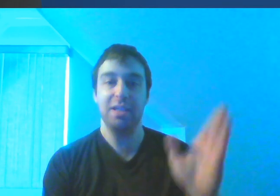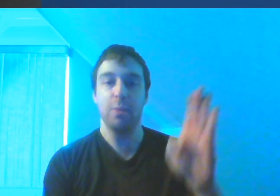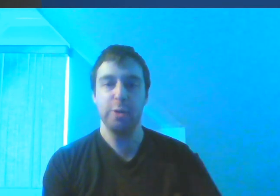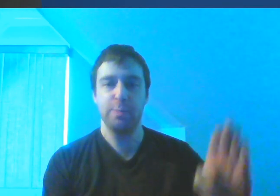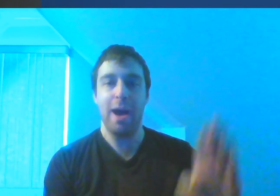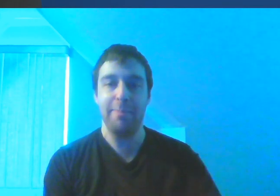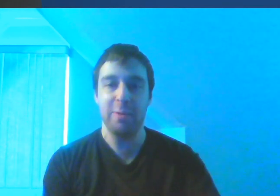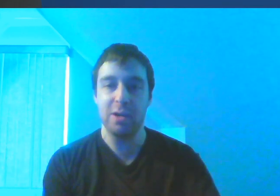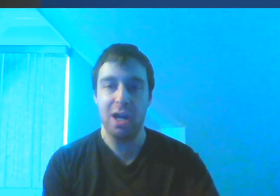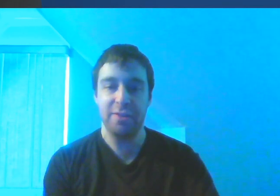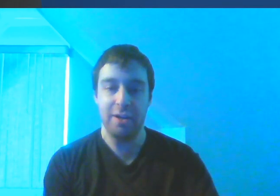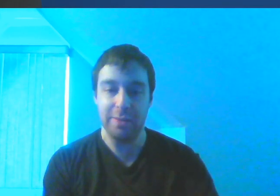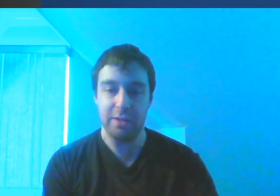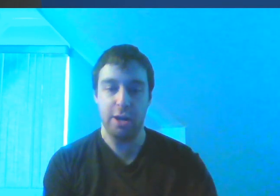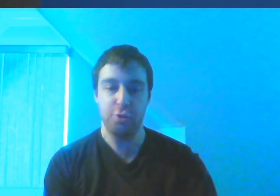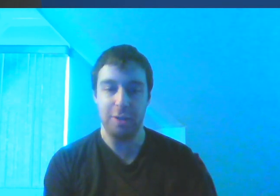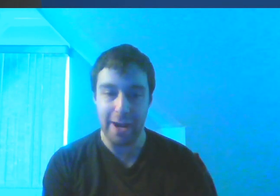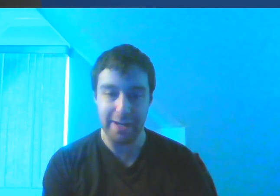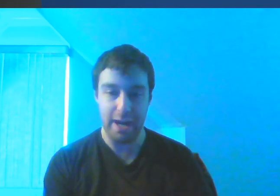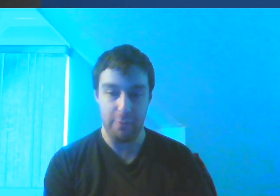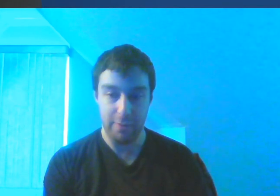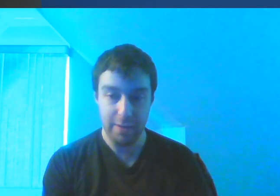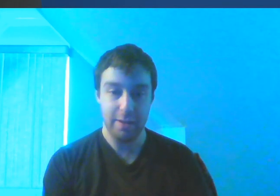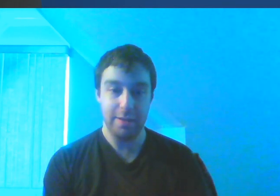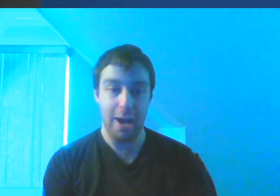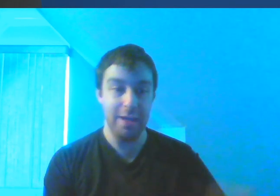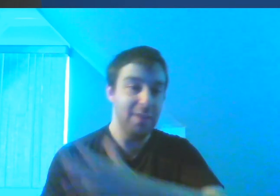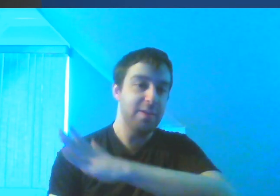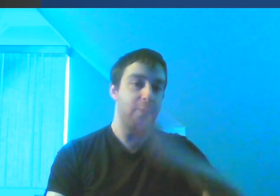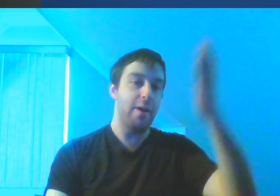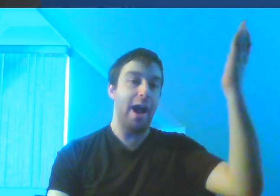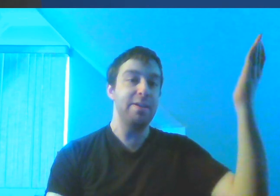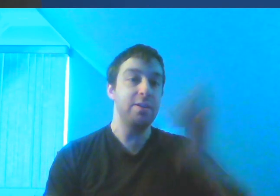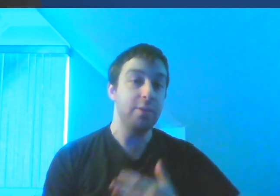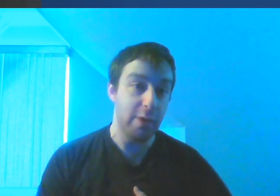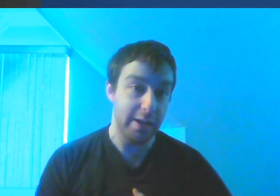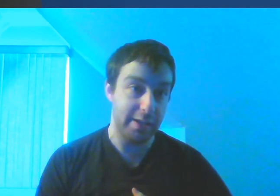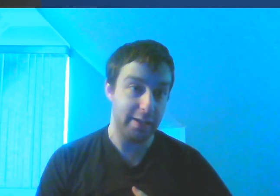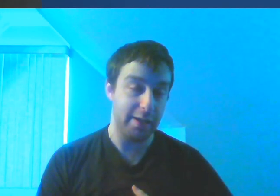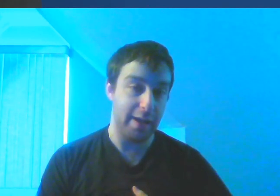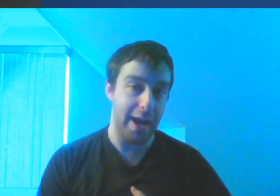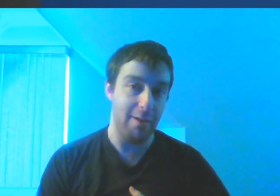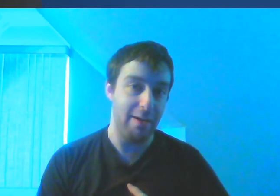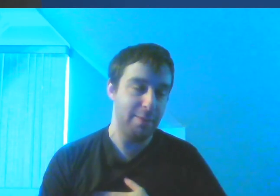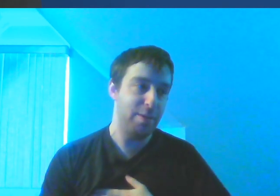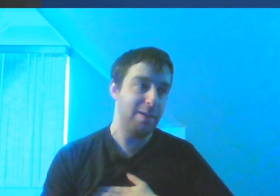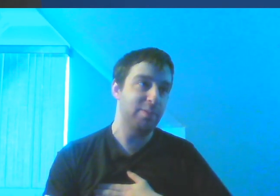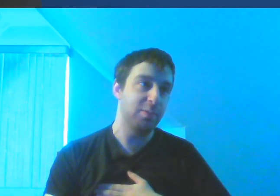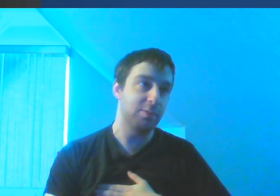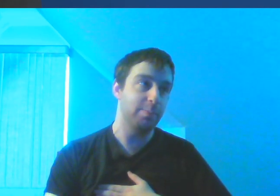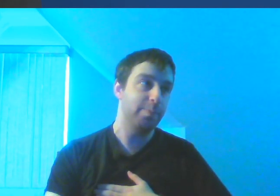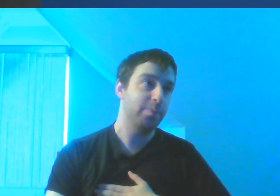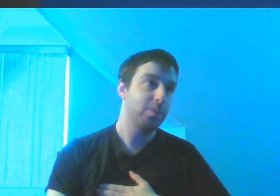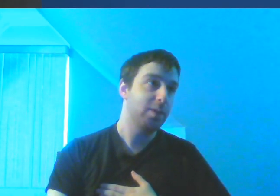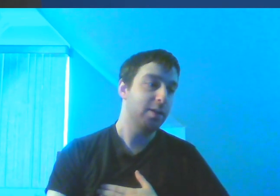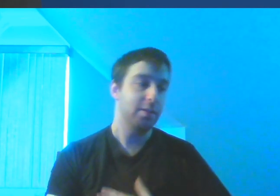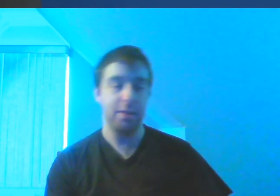is the most popular governor in the country right now. Now, even though I'm in New York and a lot of